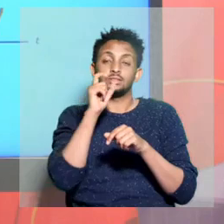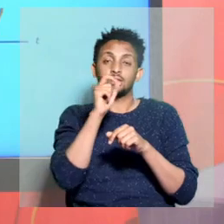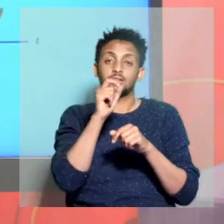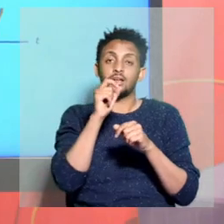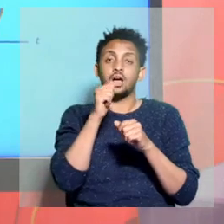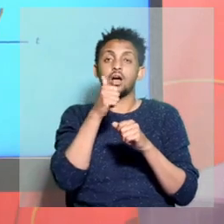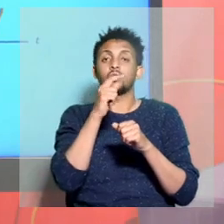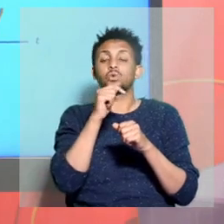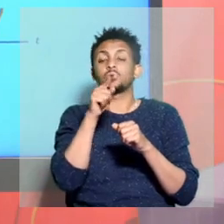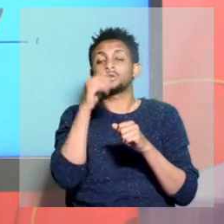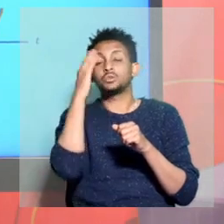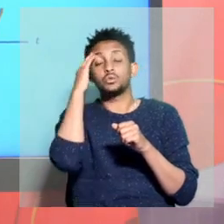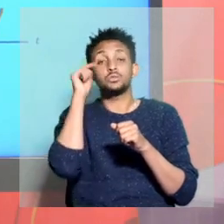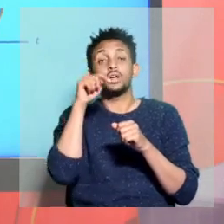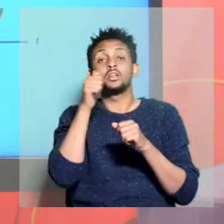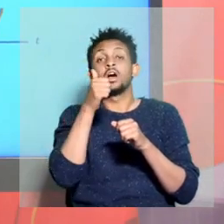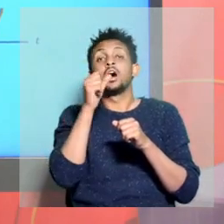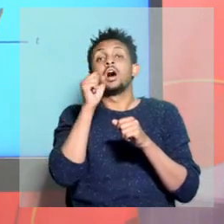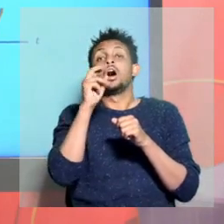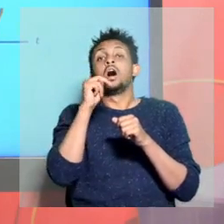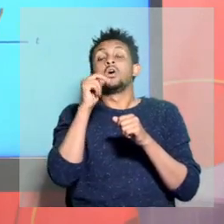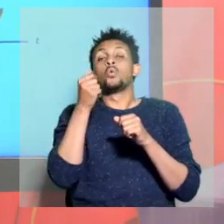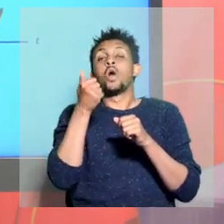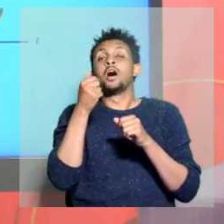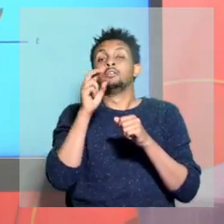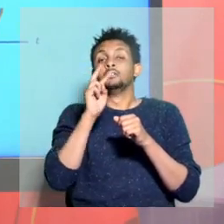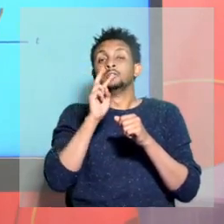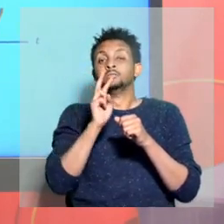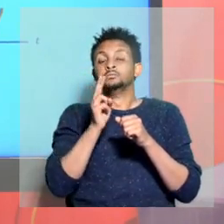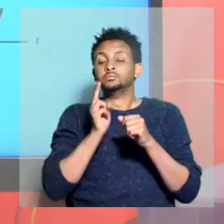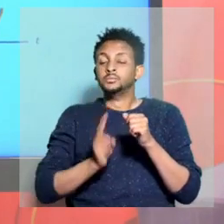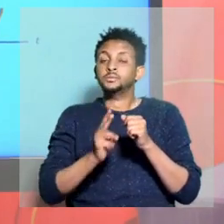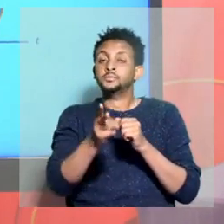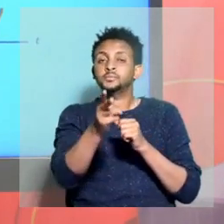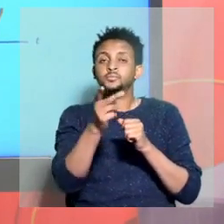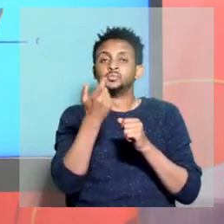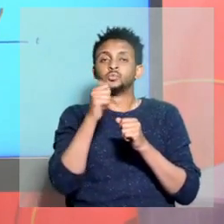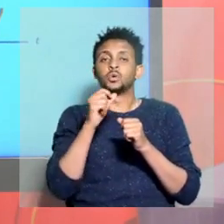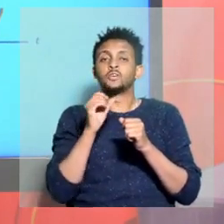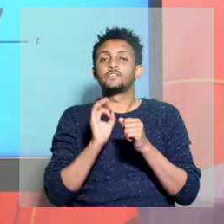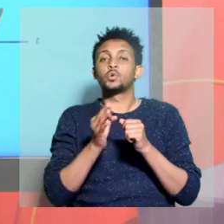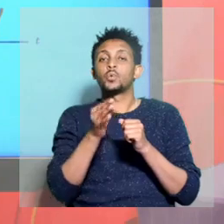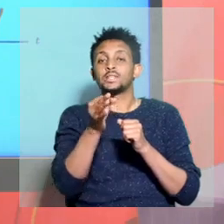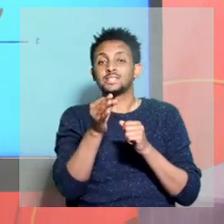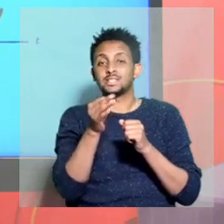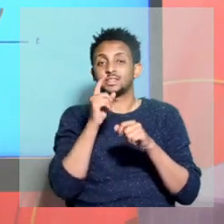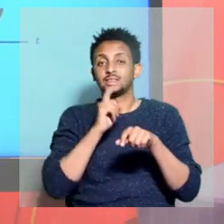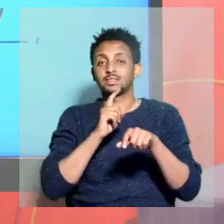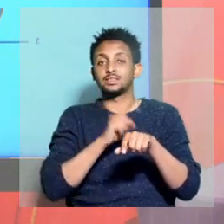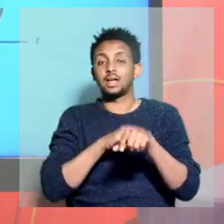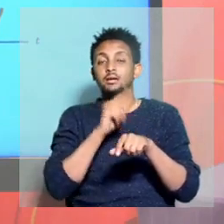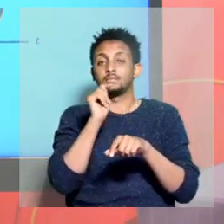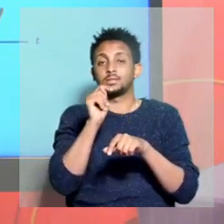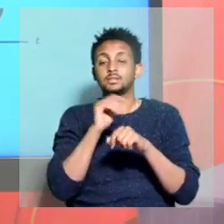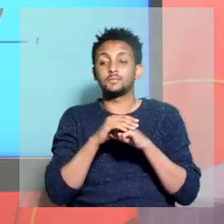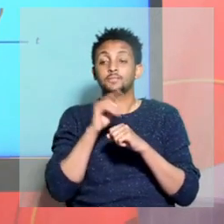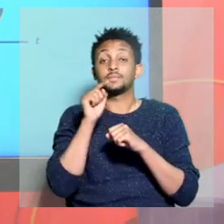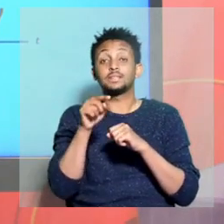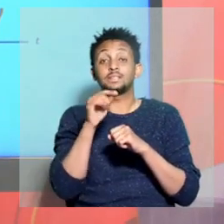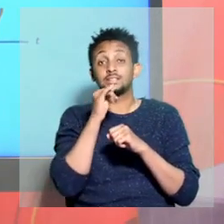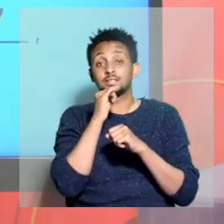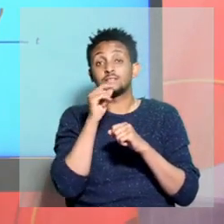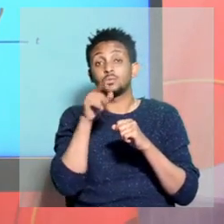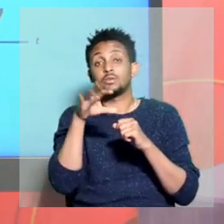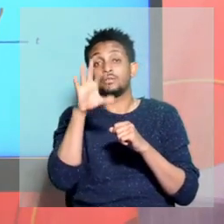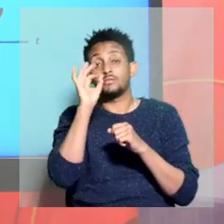angular displacement, we know that angular velocity or angular frequency is angular displacement over time t. From this, you